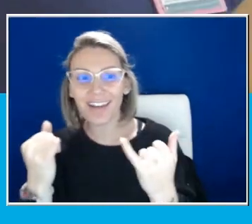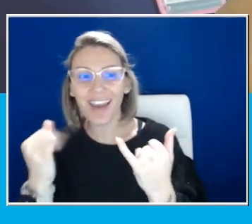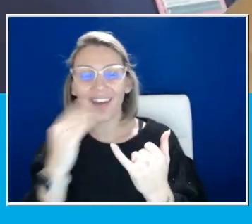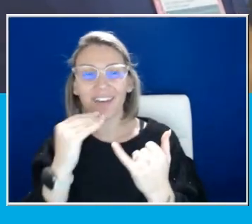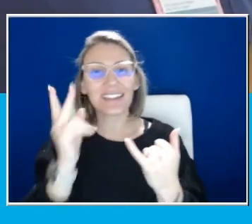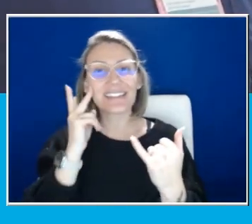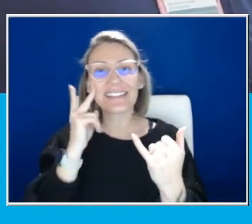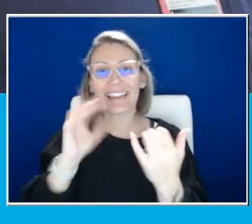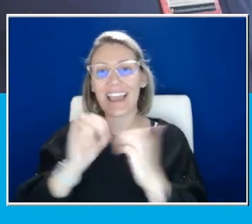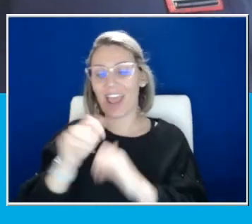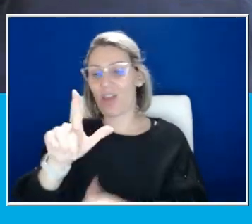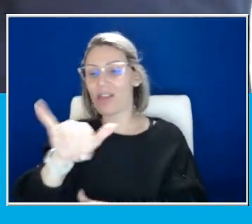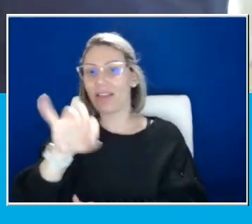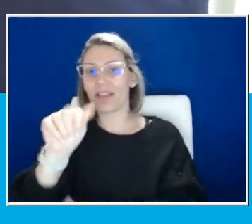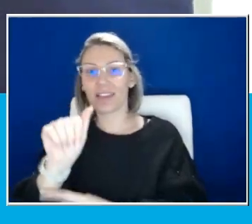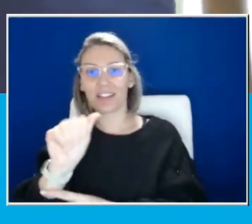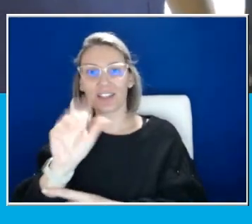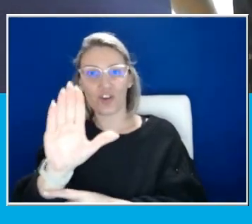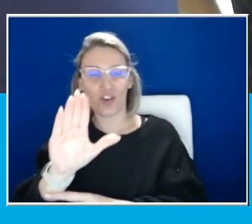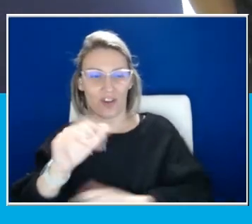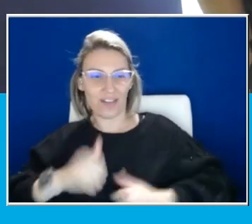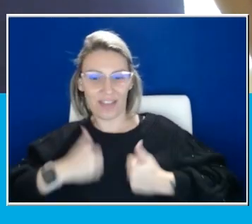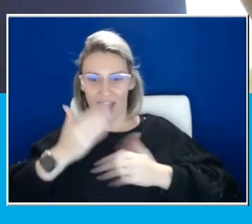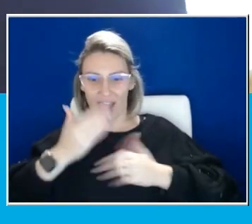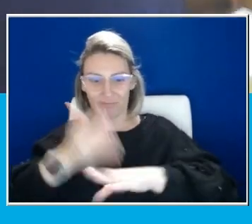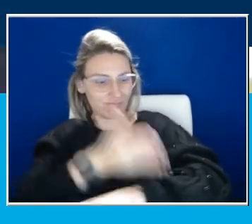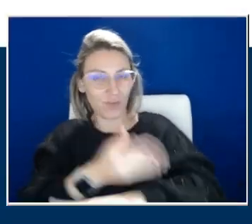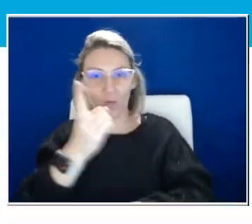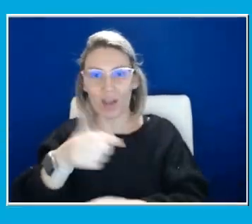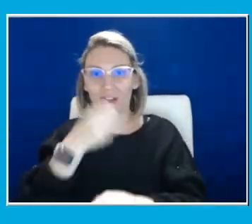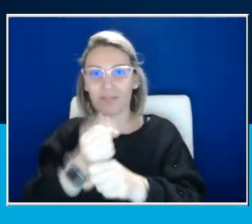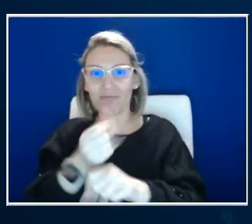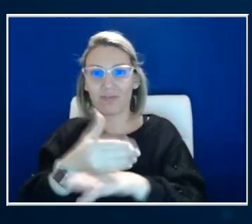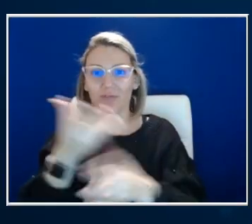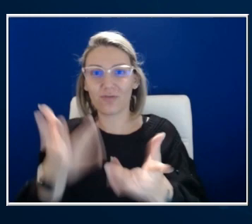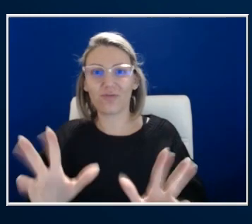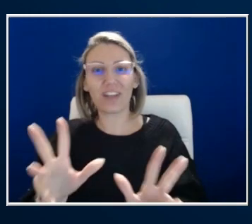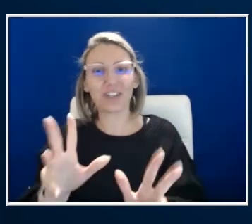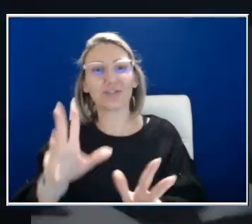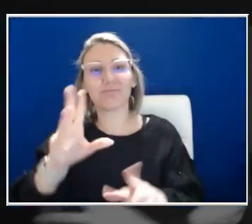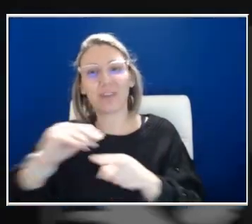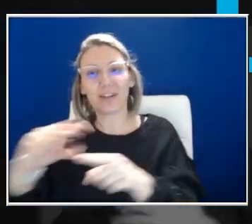has improved 1 year after finishing proton treatment. Monday at 8.